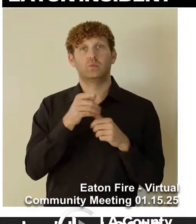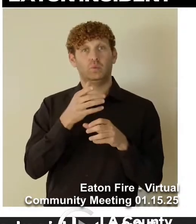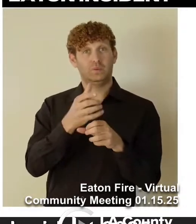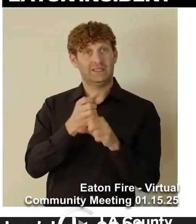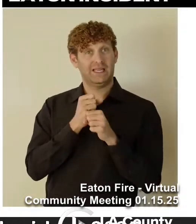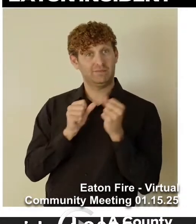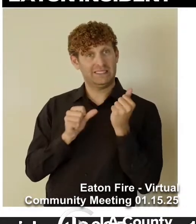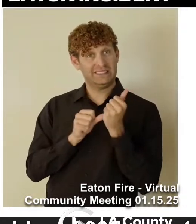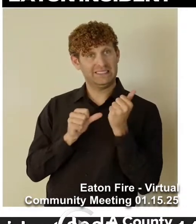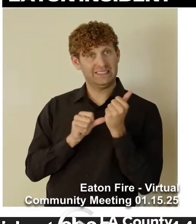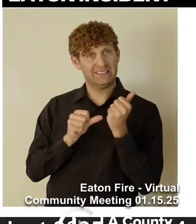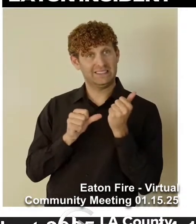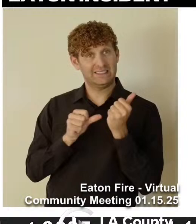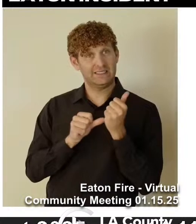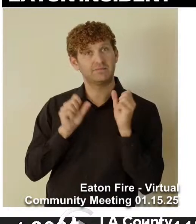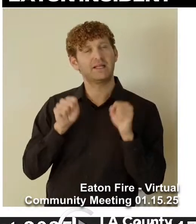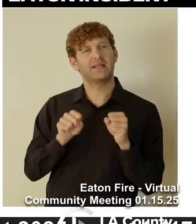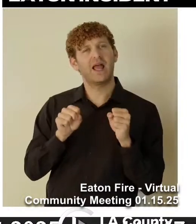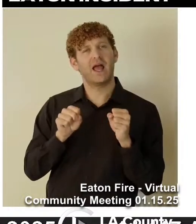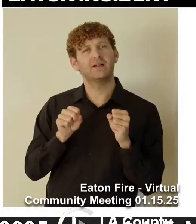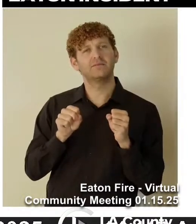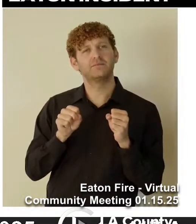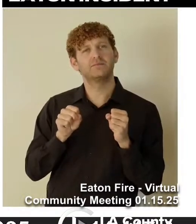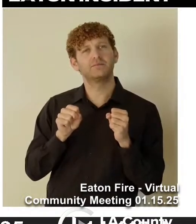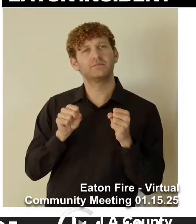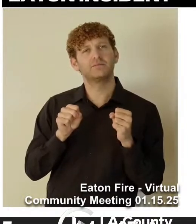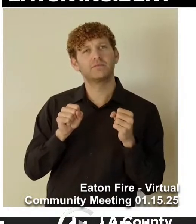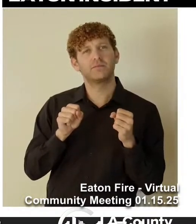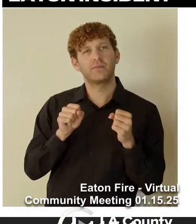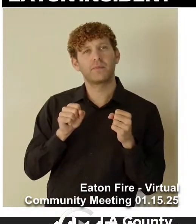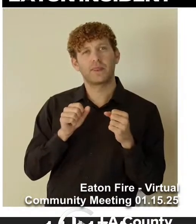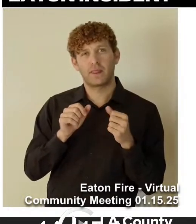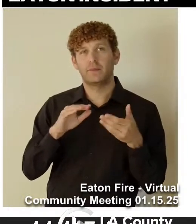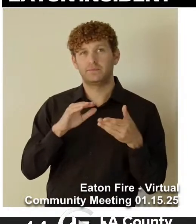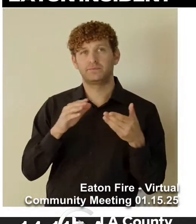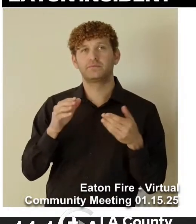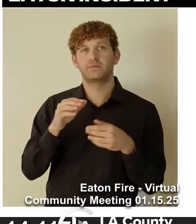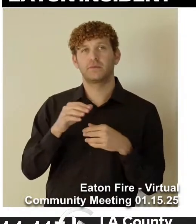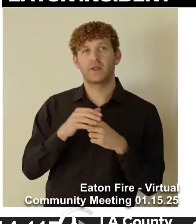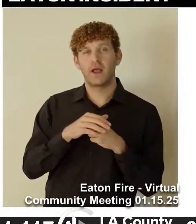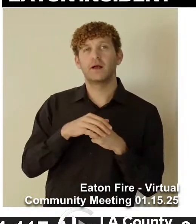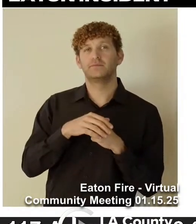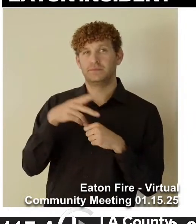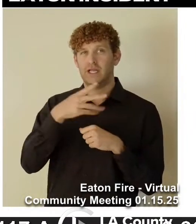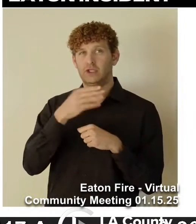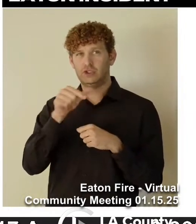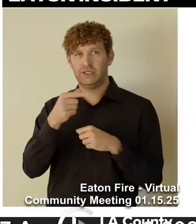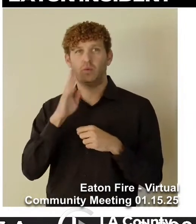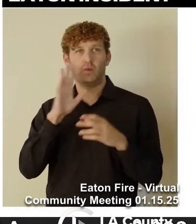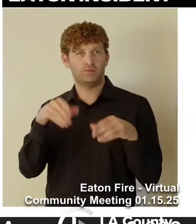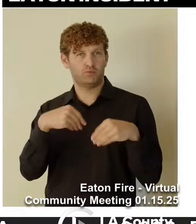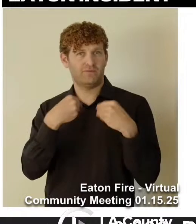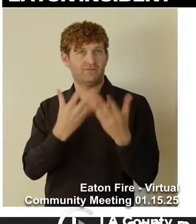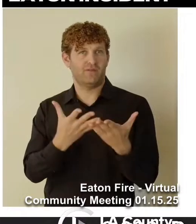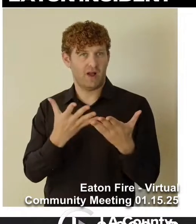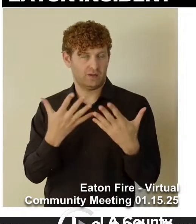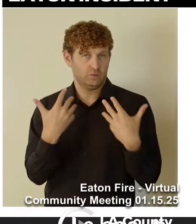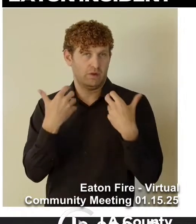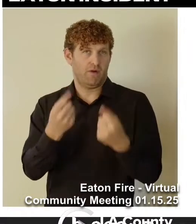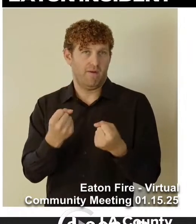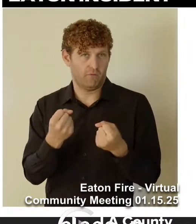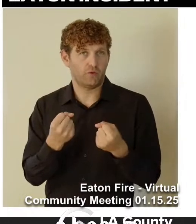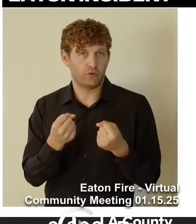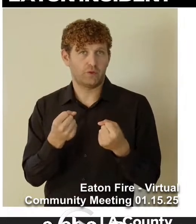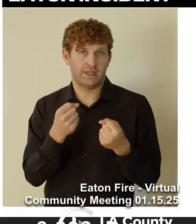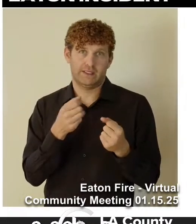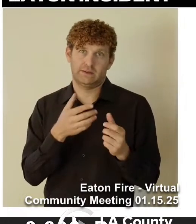mutual aid from SCG&E and PG&E to support the restoration of our services as quickly as possible. For an